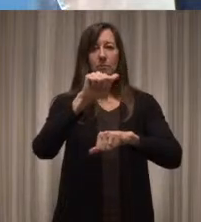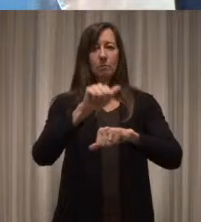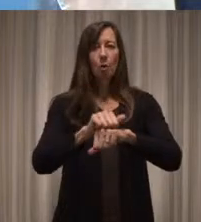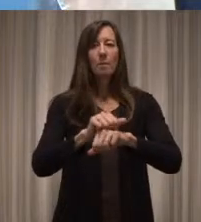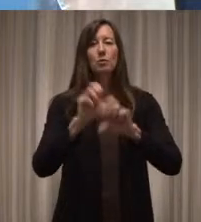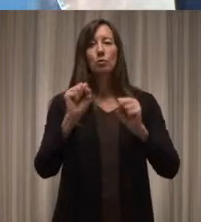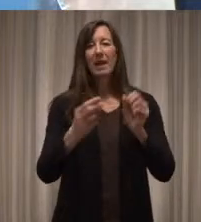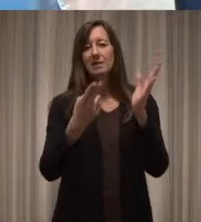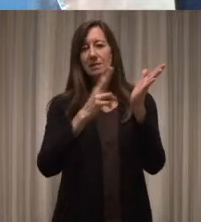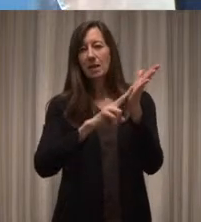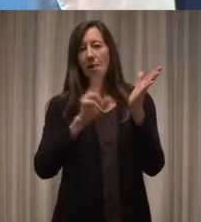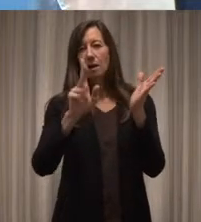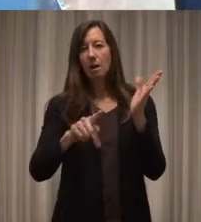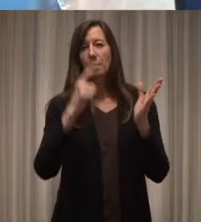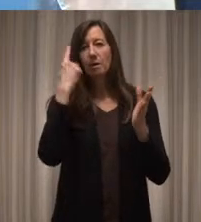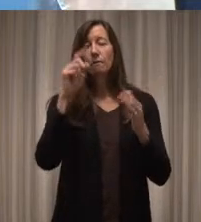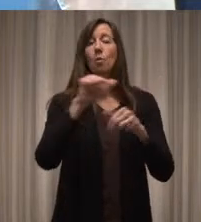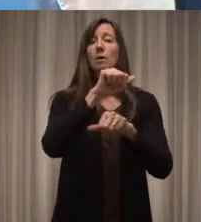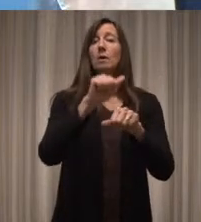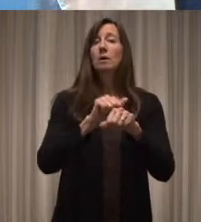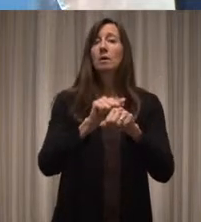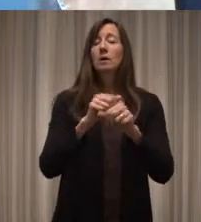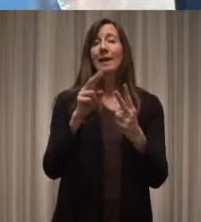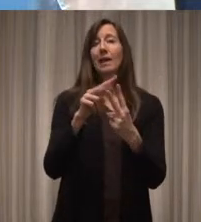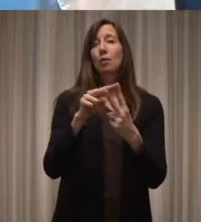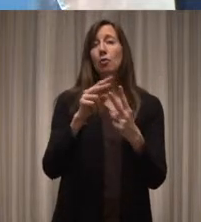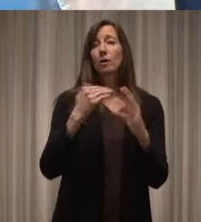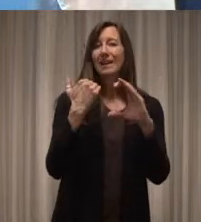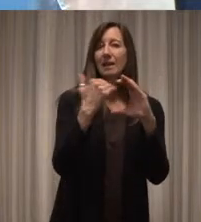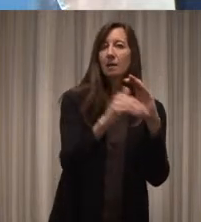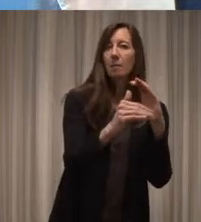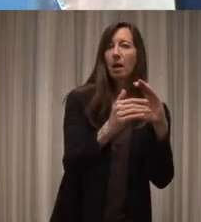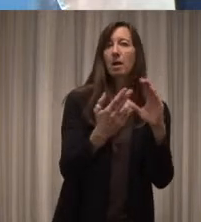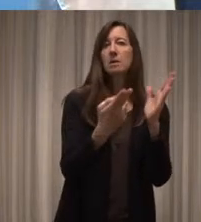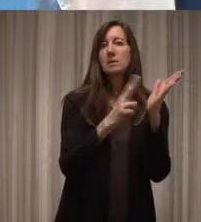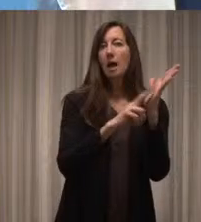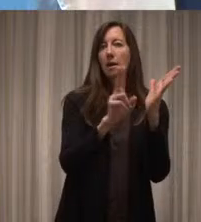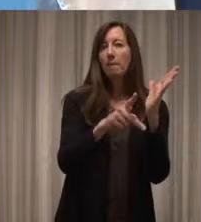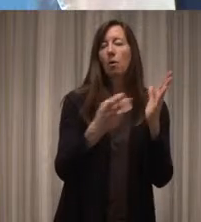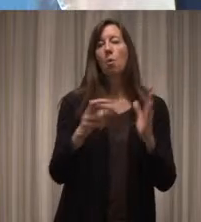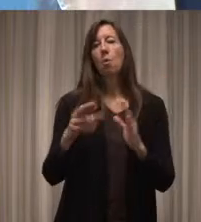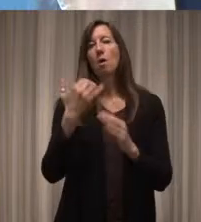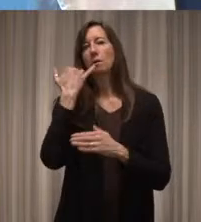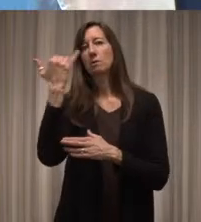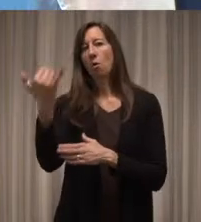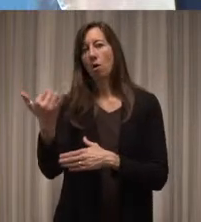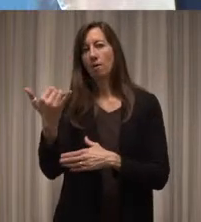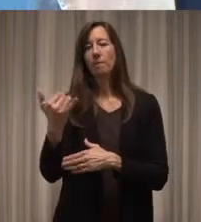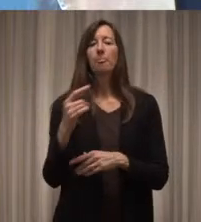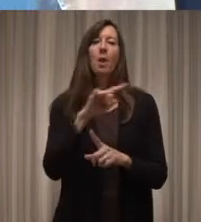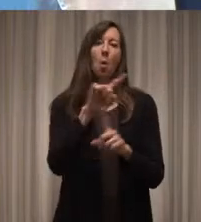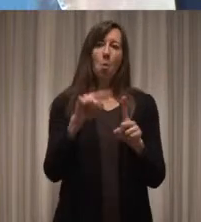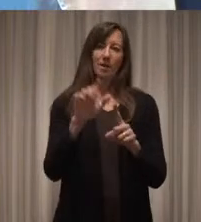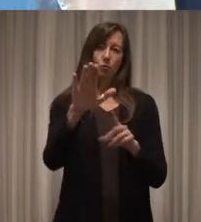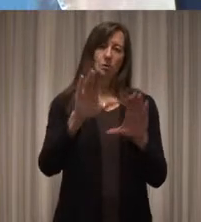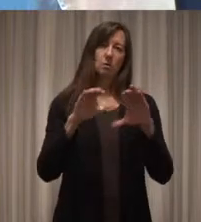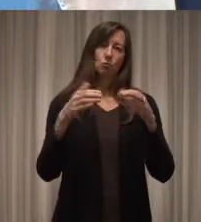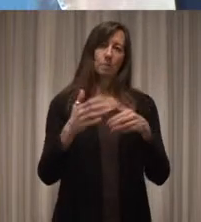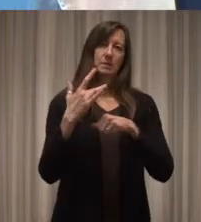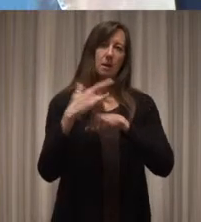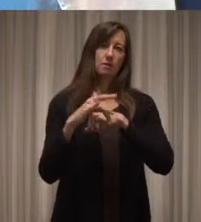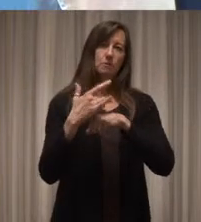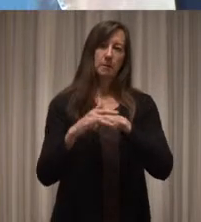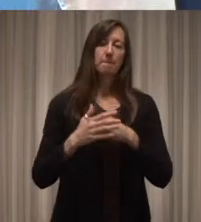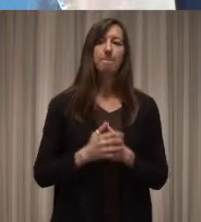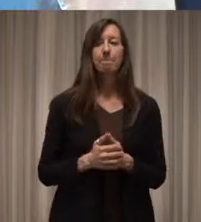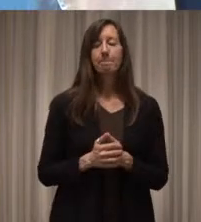via email or via phone as your group becomes eligible. One of the questions that I would anticipate from folks